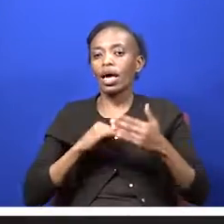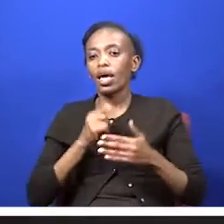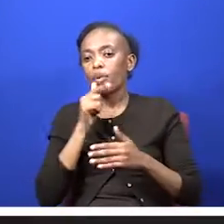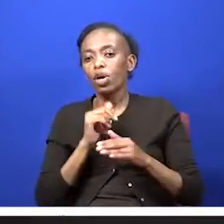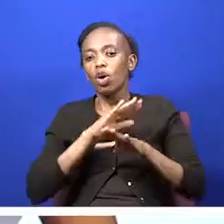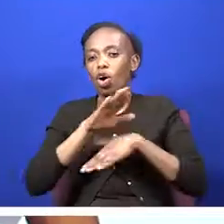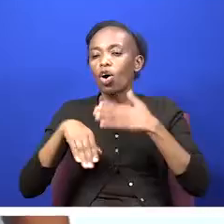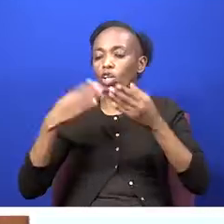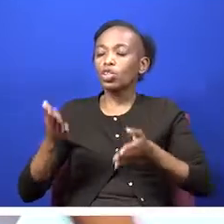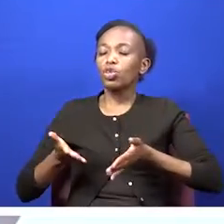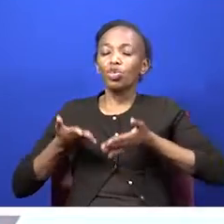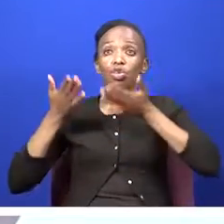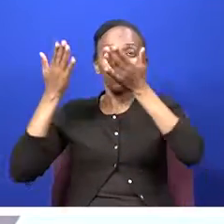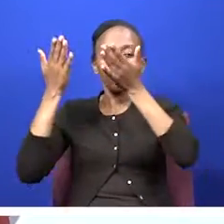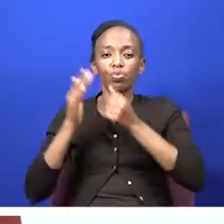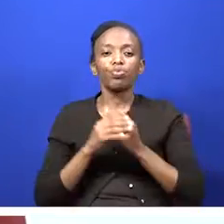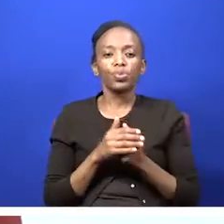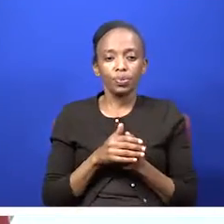I am, all to you.